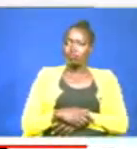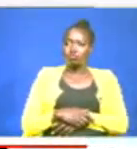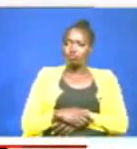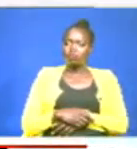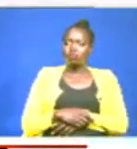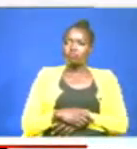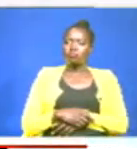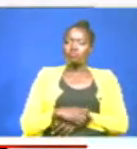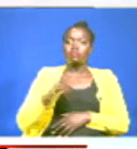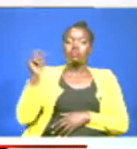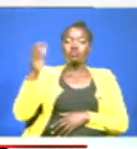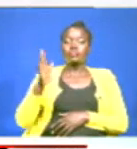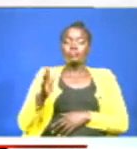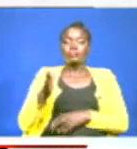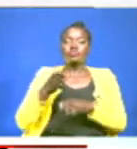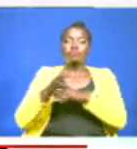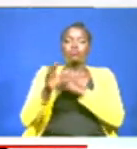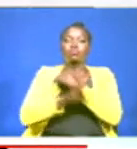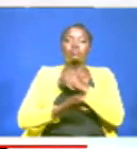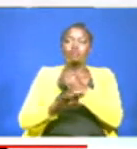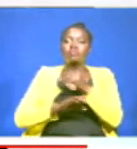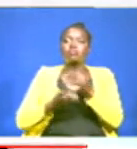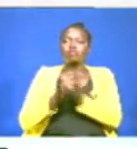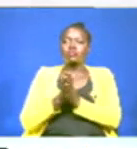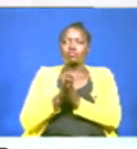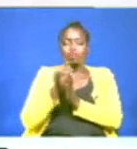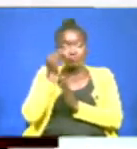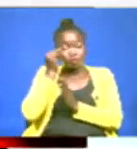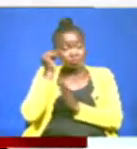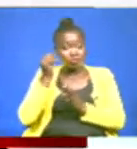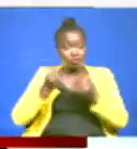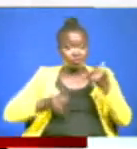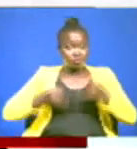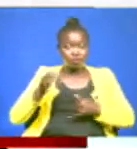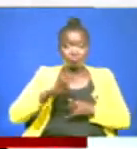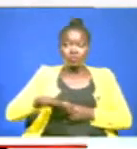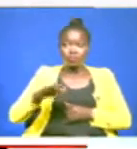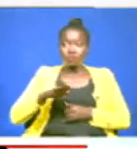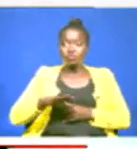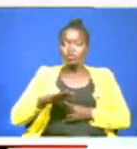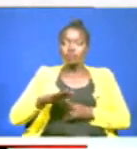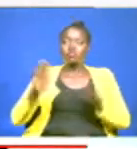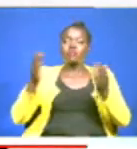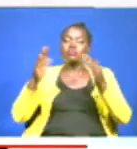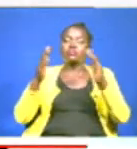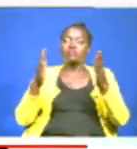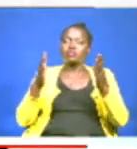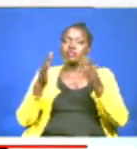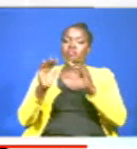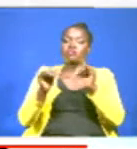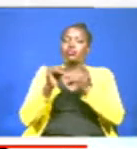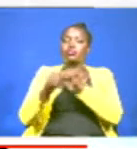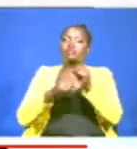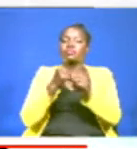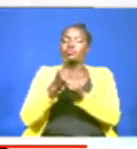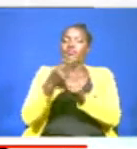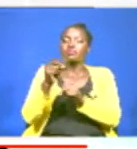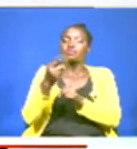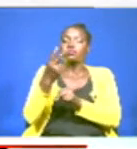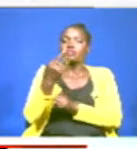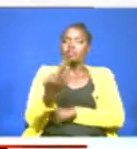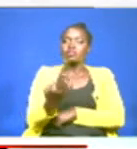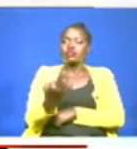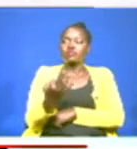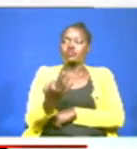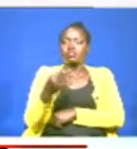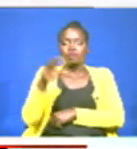Kenyans across the country continue streaming to entertainment sports to mark the new year 2023. In the coastal